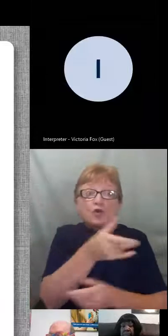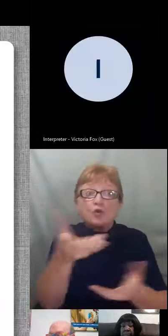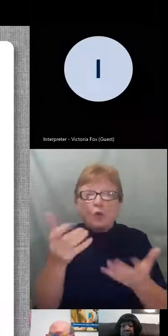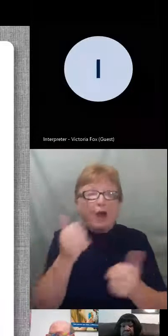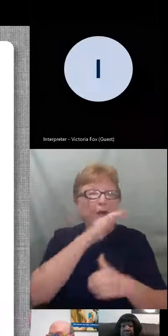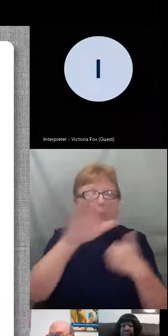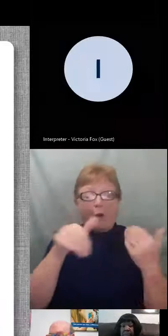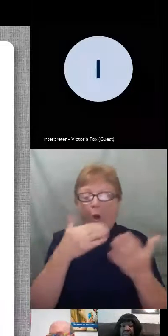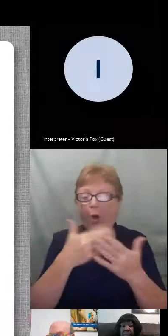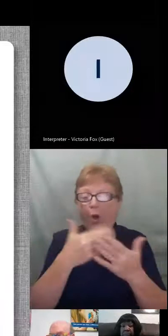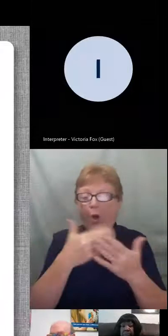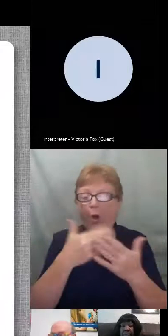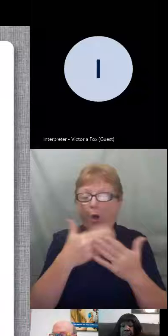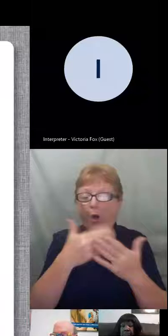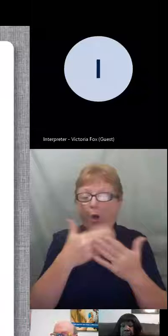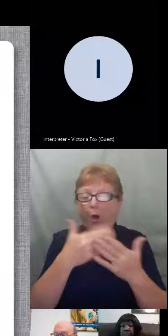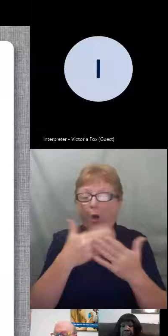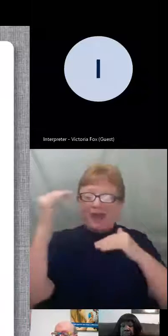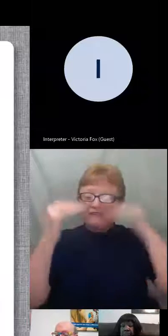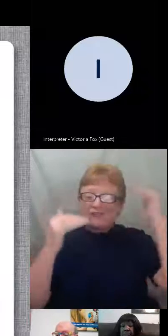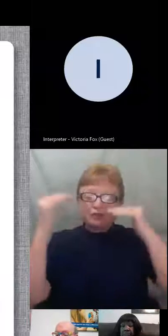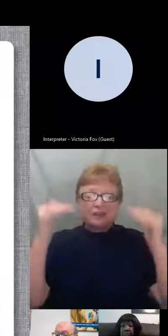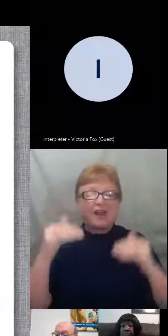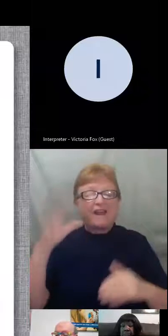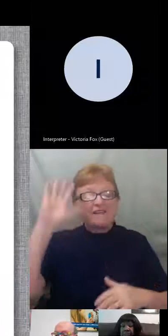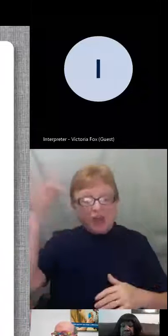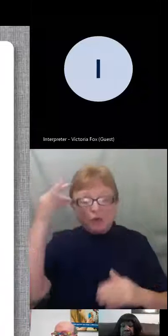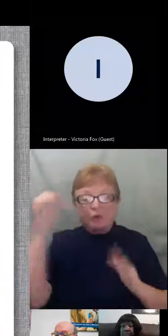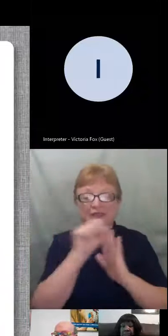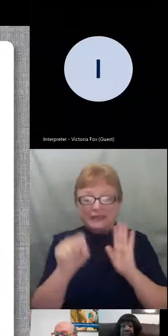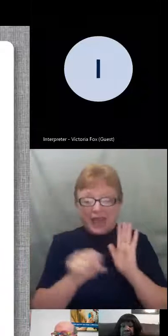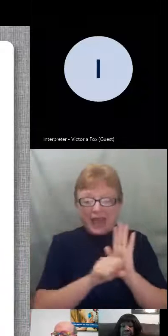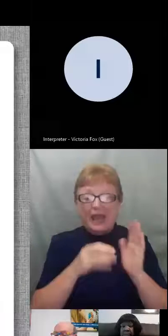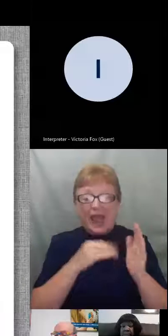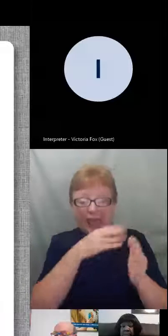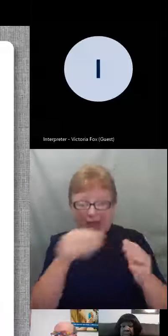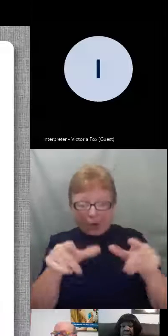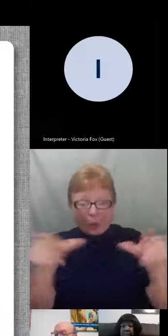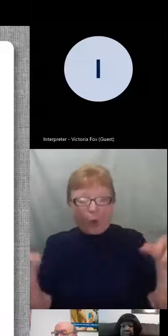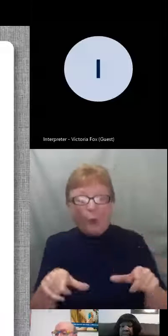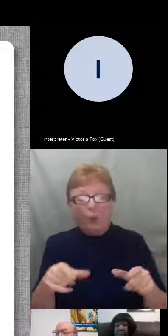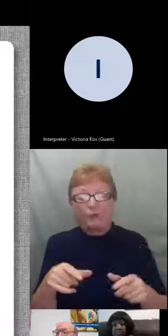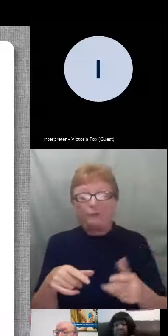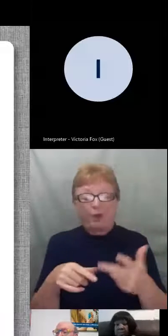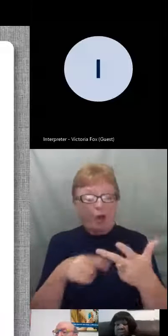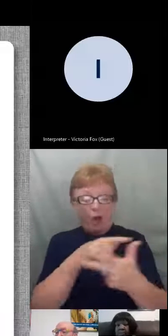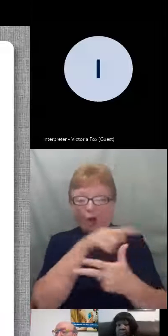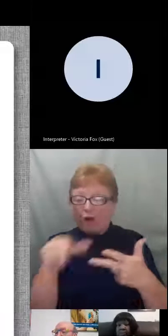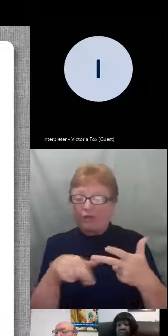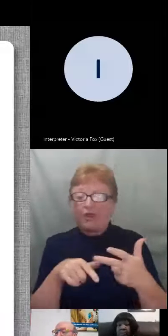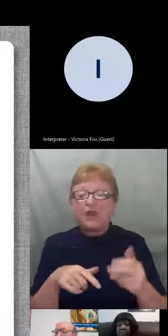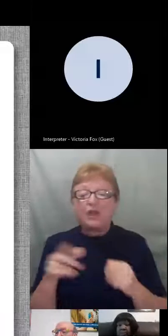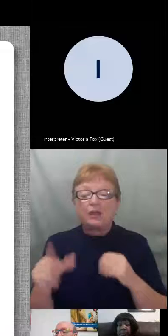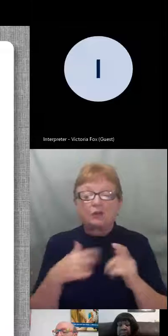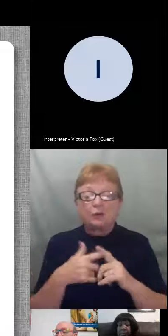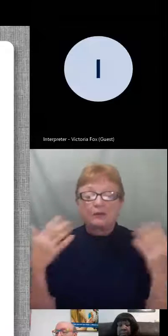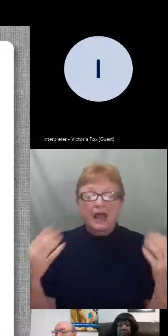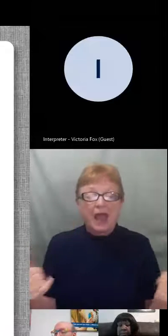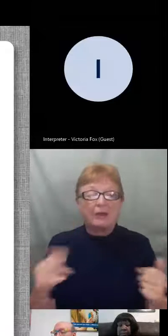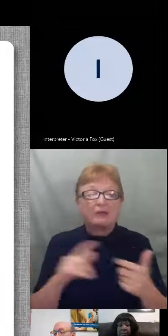levels, federal, state, and local. Now I will go over some important voting registration